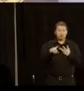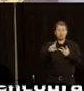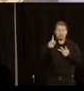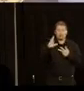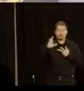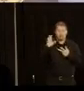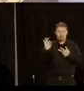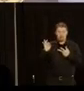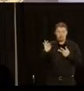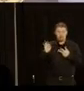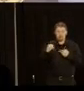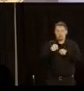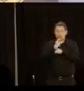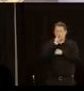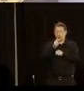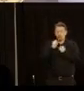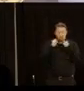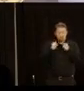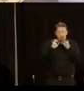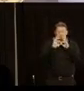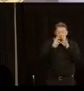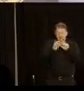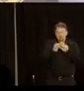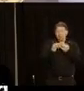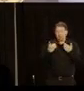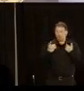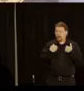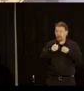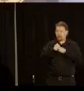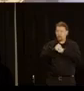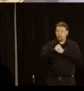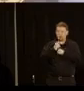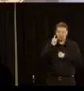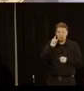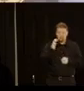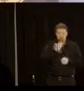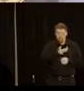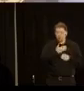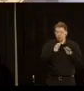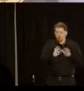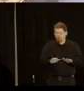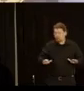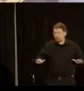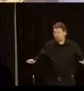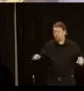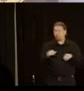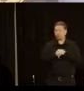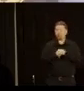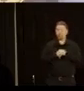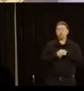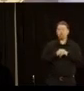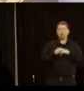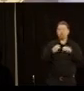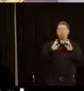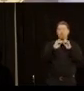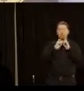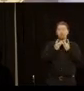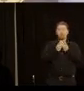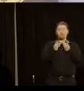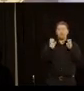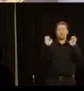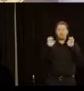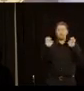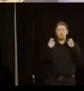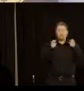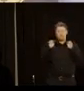to ensure strong families and that we care and provide and protect our children. Also, Division of Emergency Management,